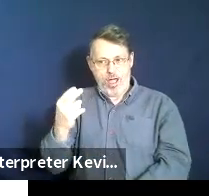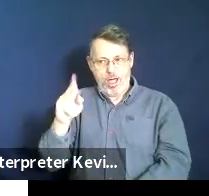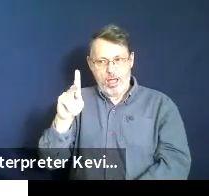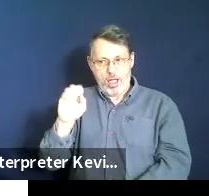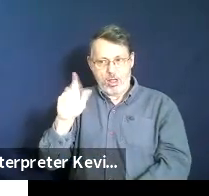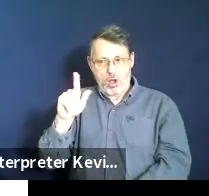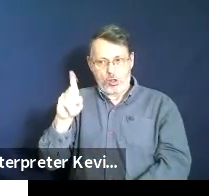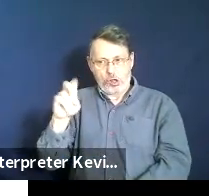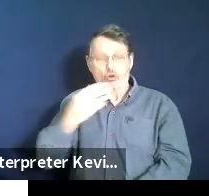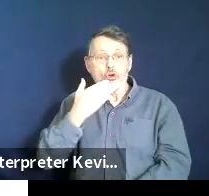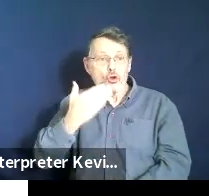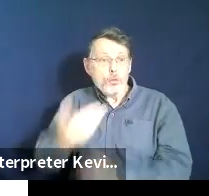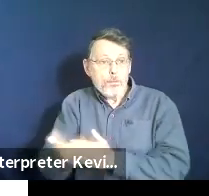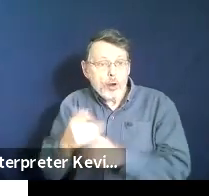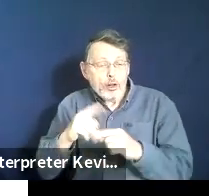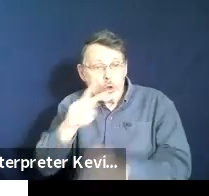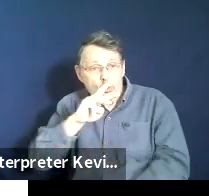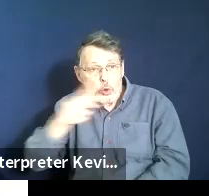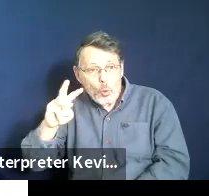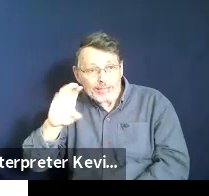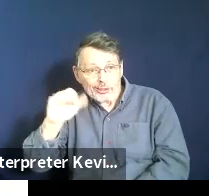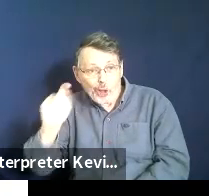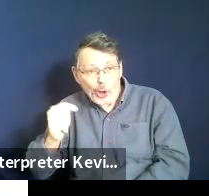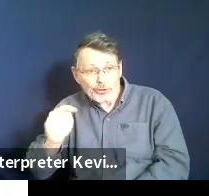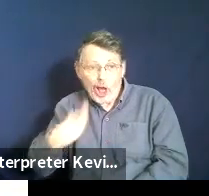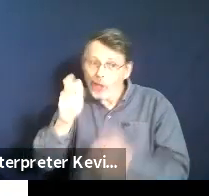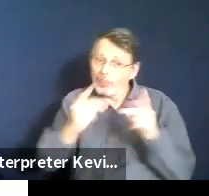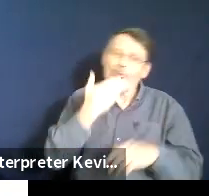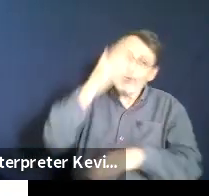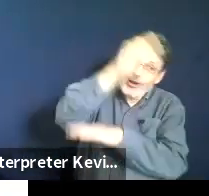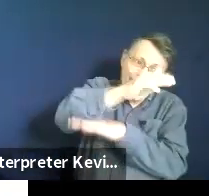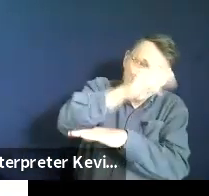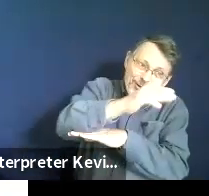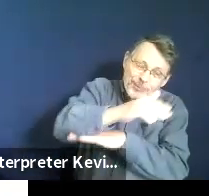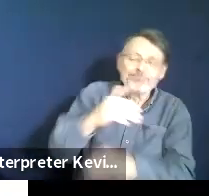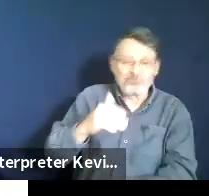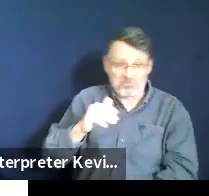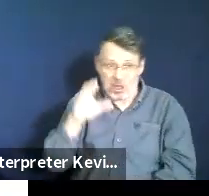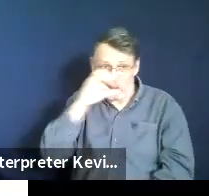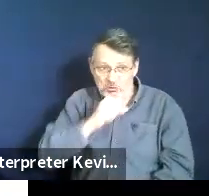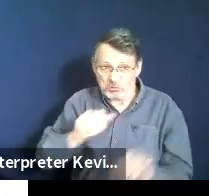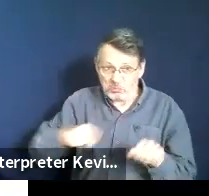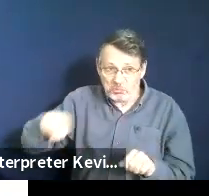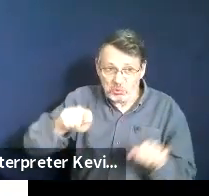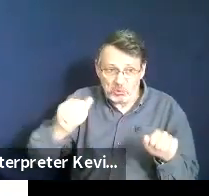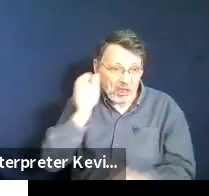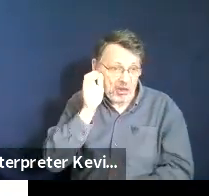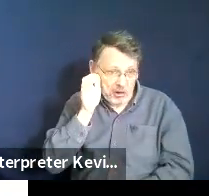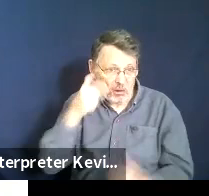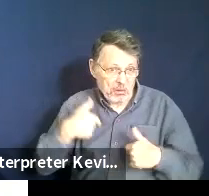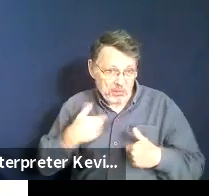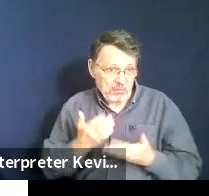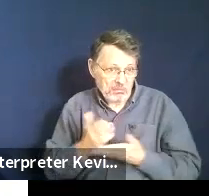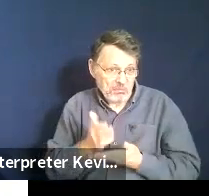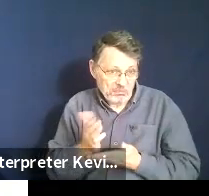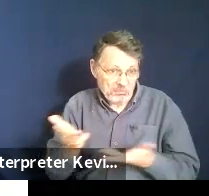West Coast. Good afternoon to everyone else. I assume you can all hear me? Yes, Alicia, you're